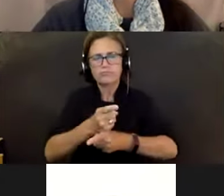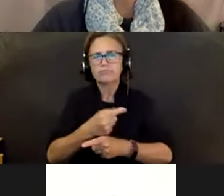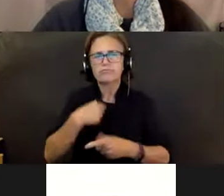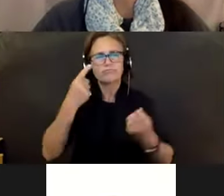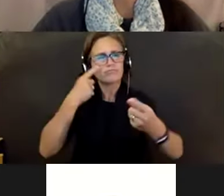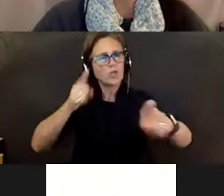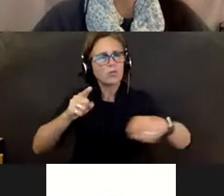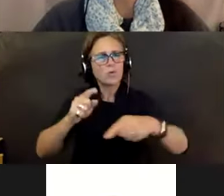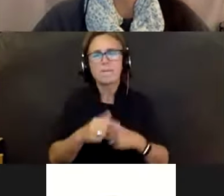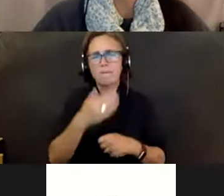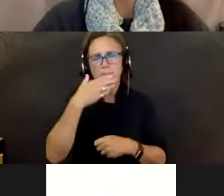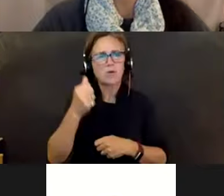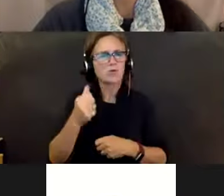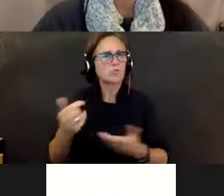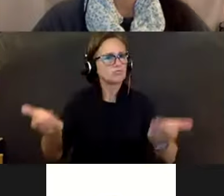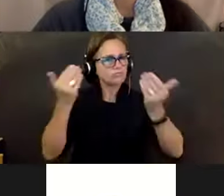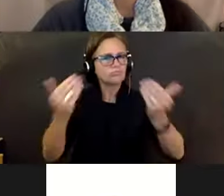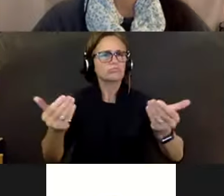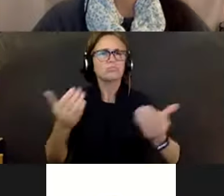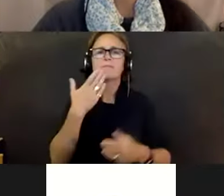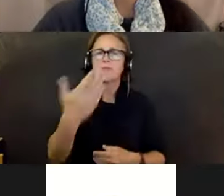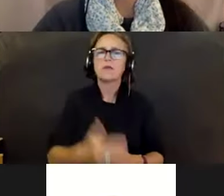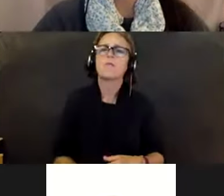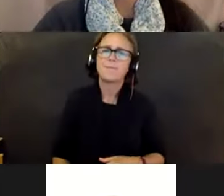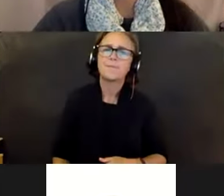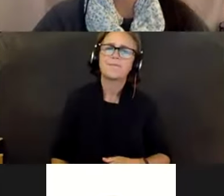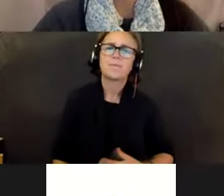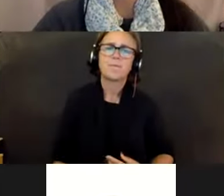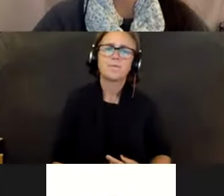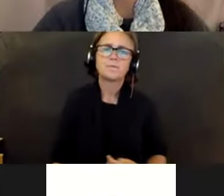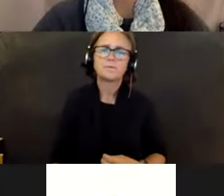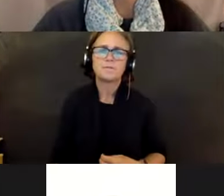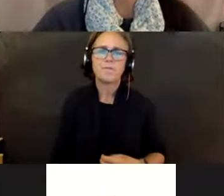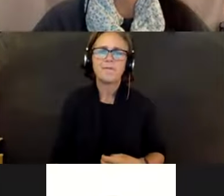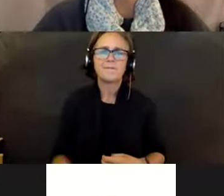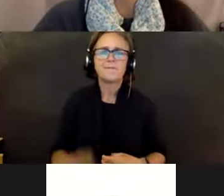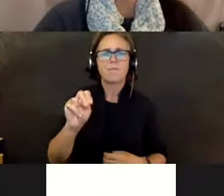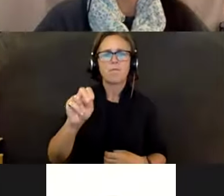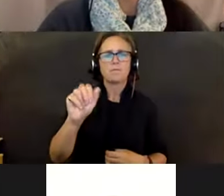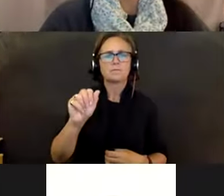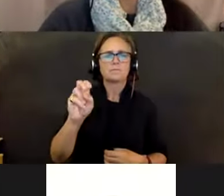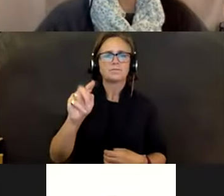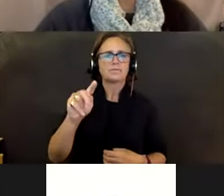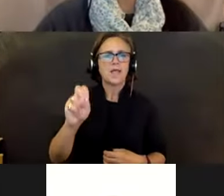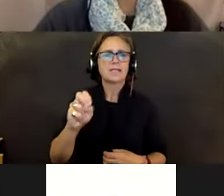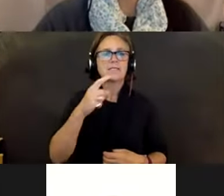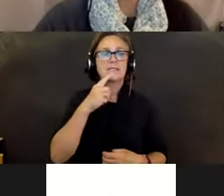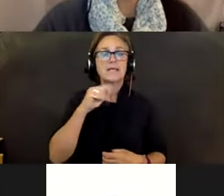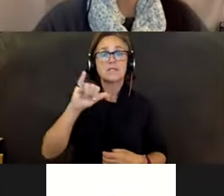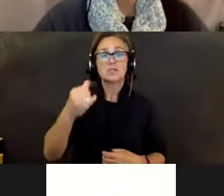the most effective and productive way to deal with it. Thank you so much. Josephine says that there is